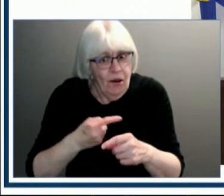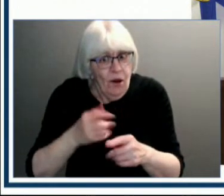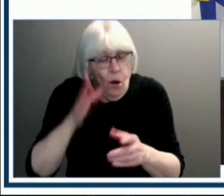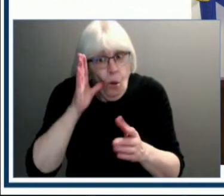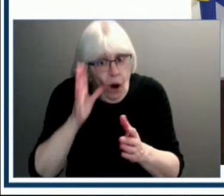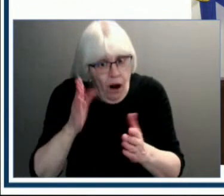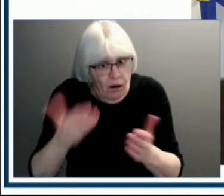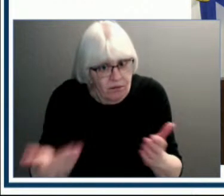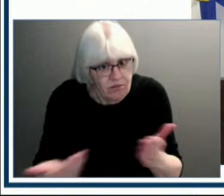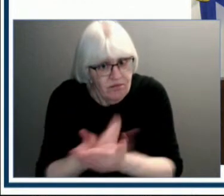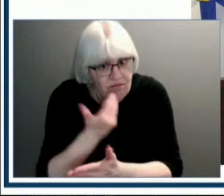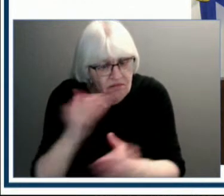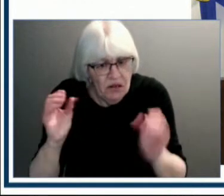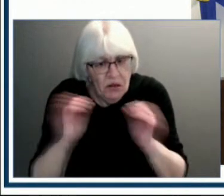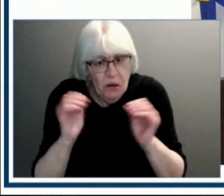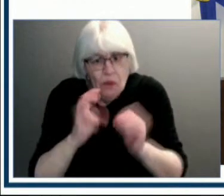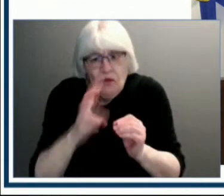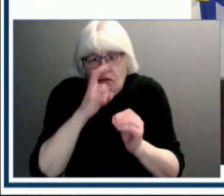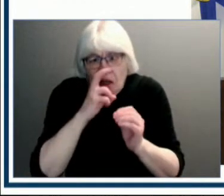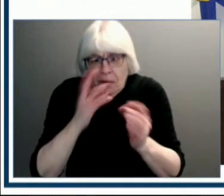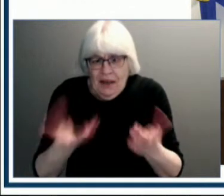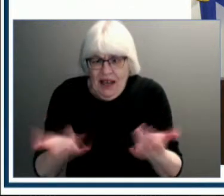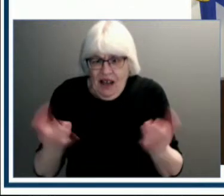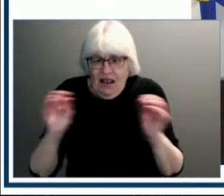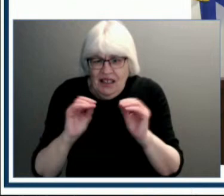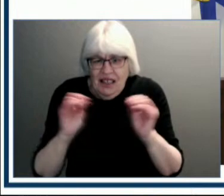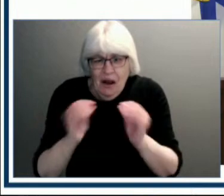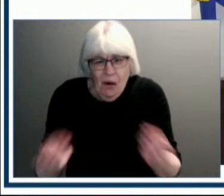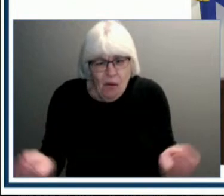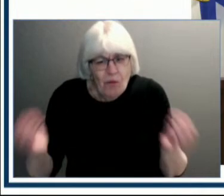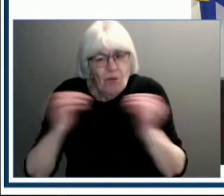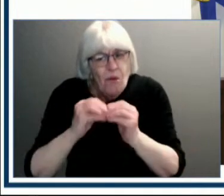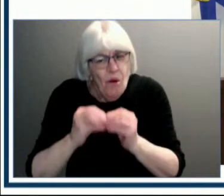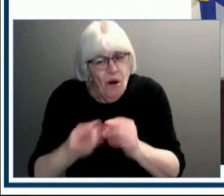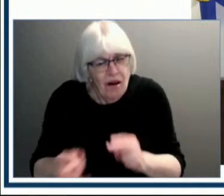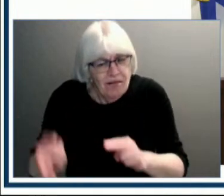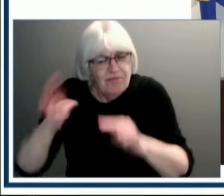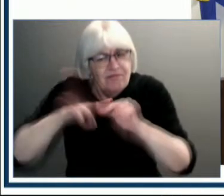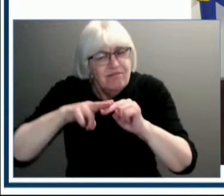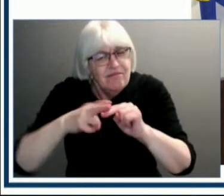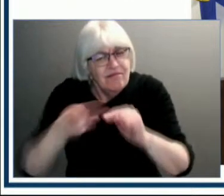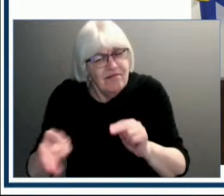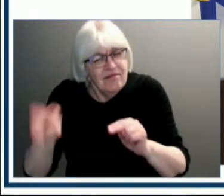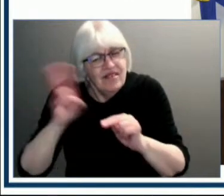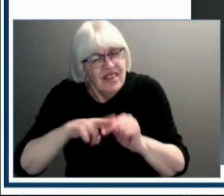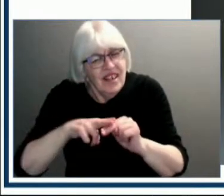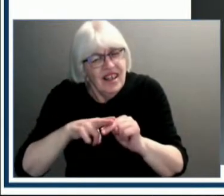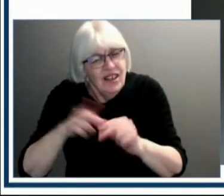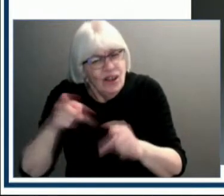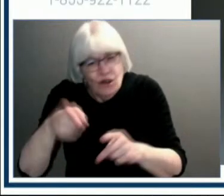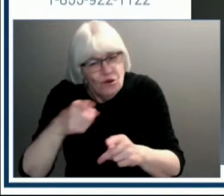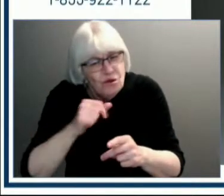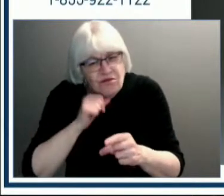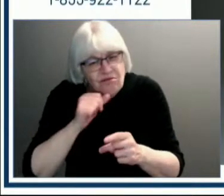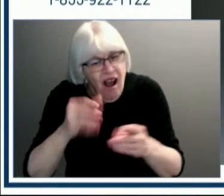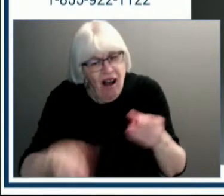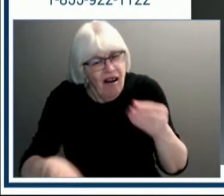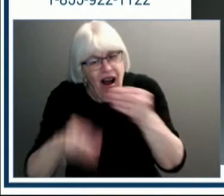announced in the last few weeks, why no new restrictions? This is about balance, that we know